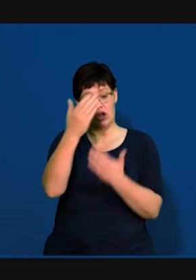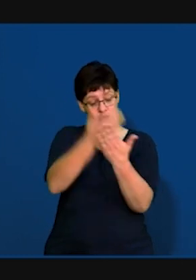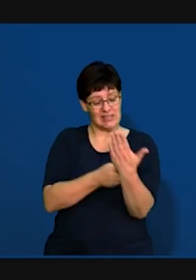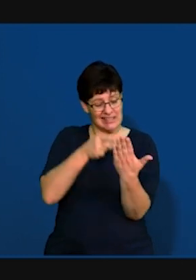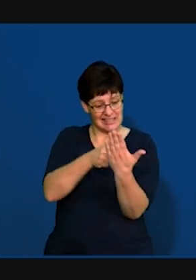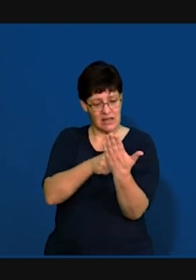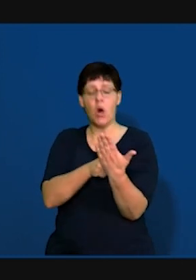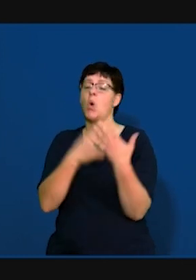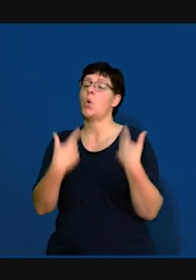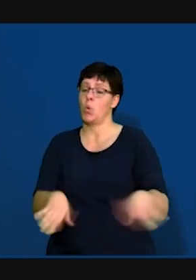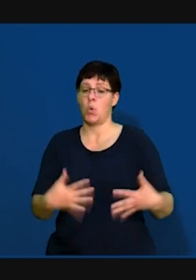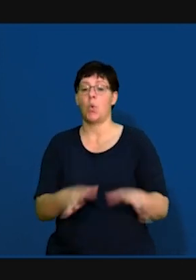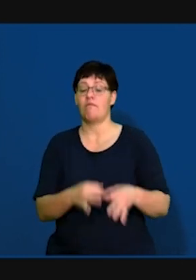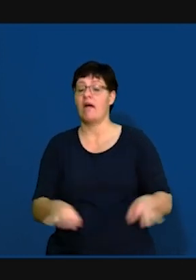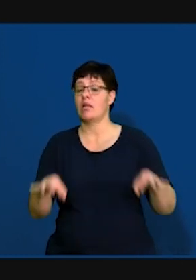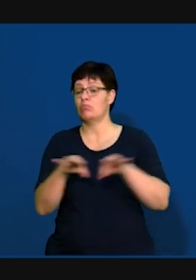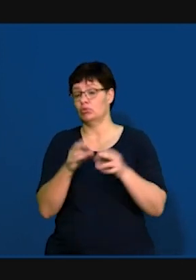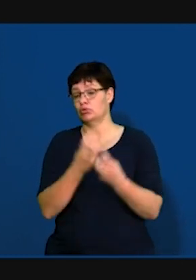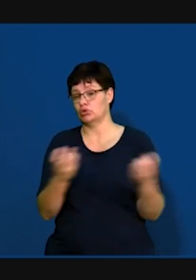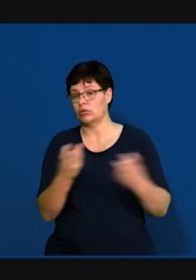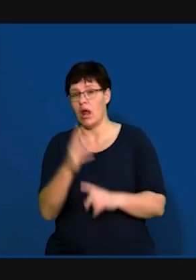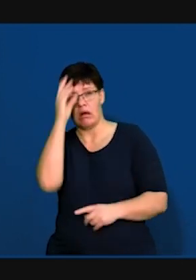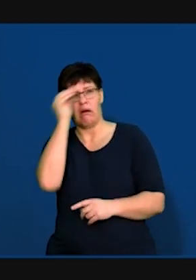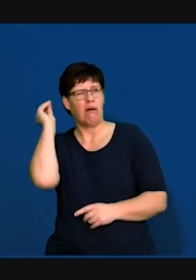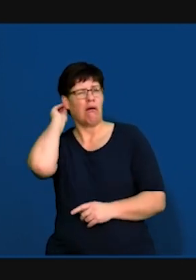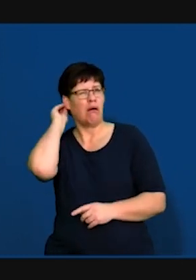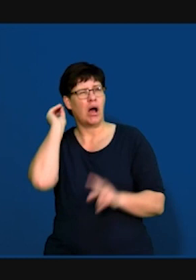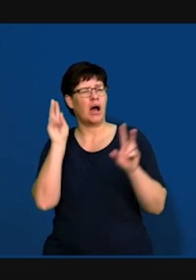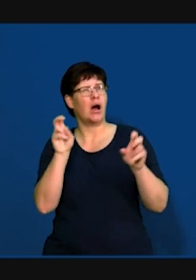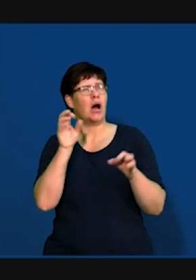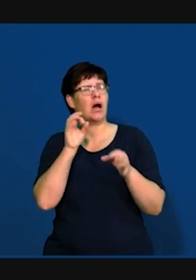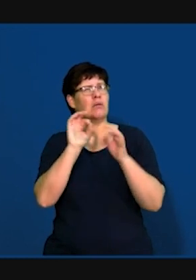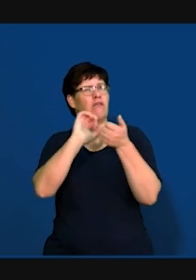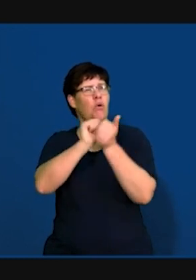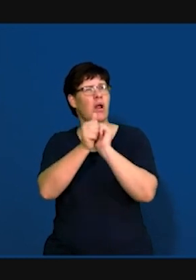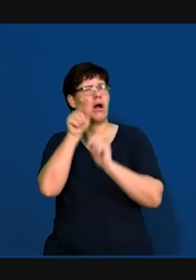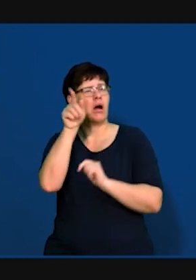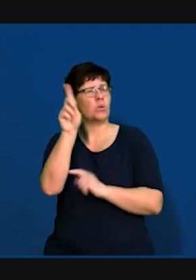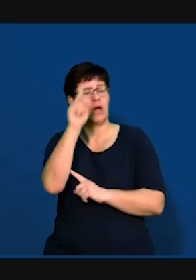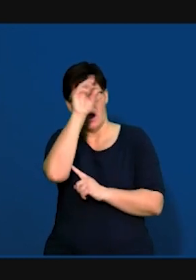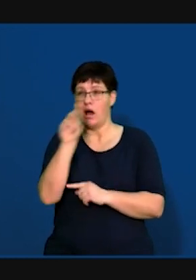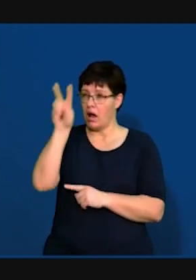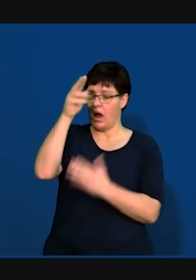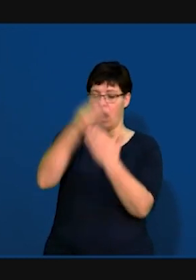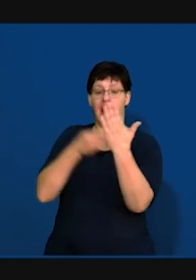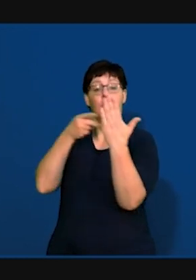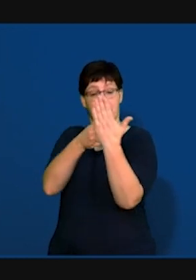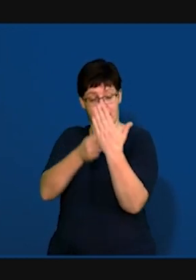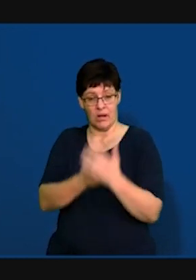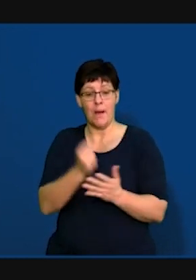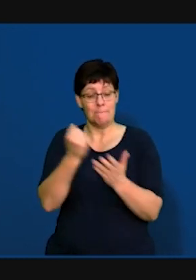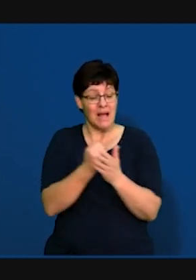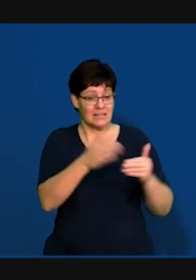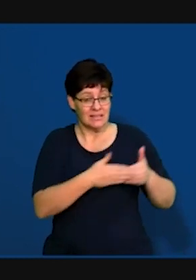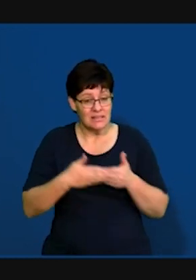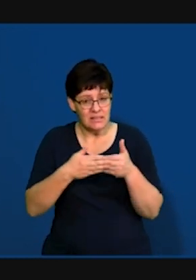valuable, resource in terms of remembering these definitions. We also need to pay careful attention to